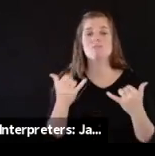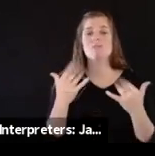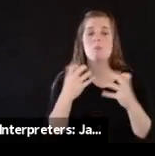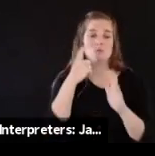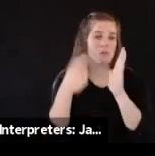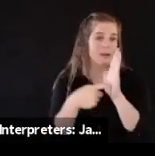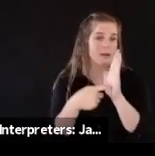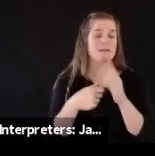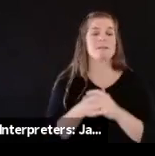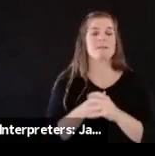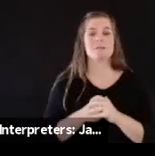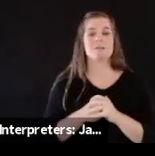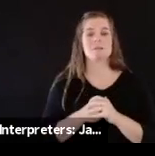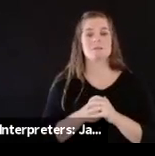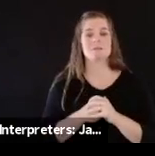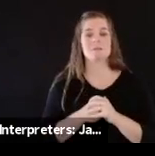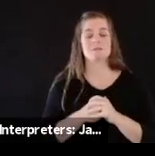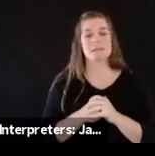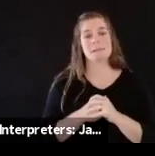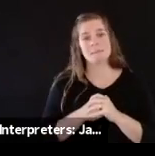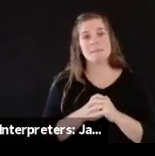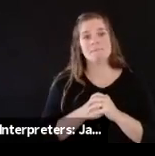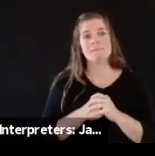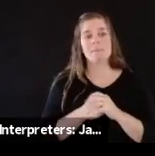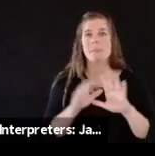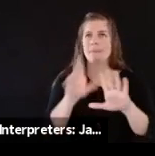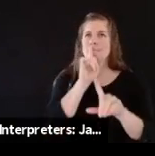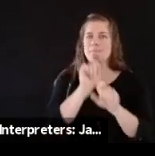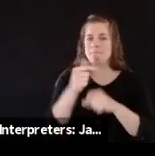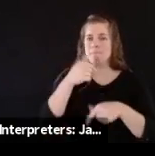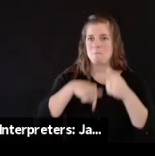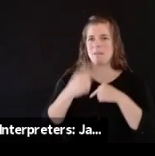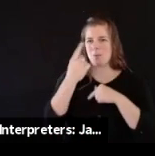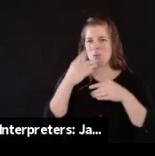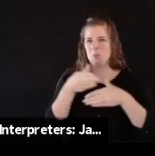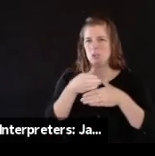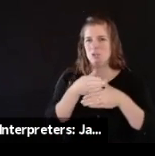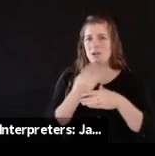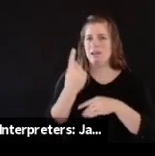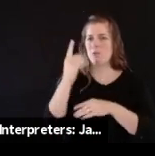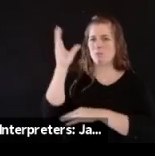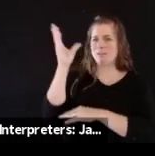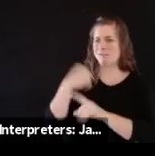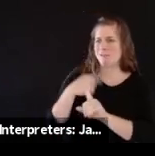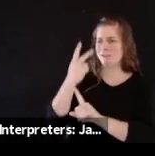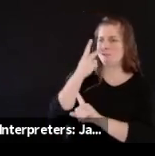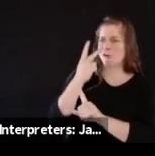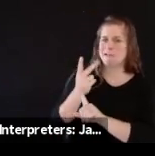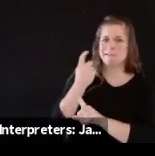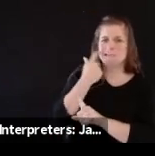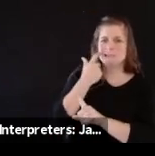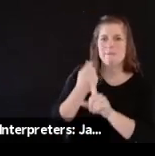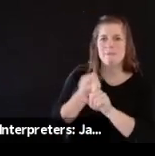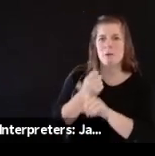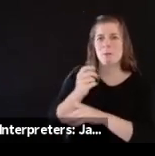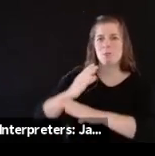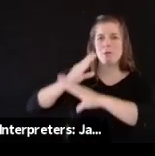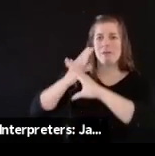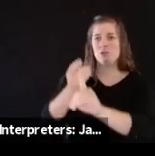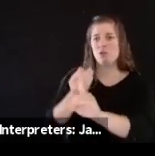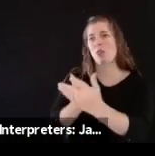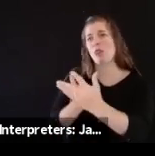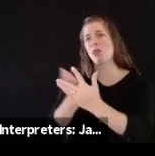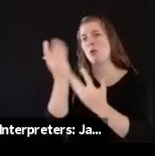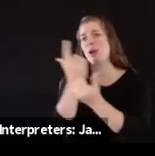that there was actually I wanted to share, there was a presentation that I saw from Prevention Through Liberation, and